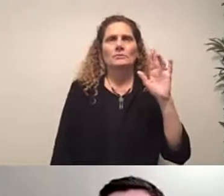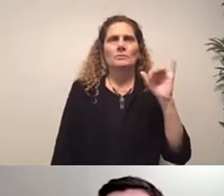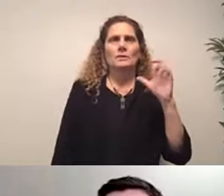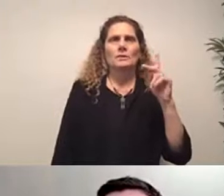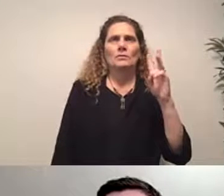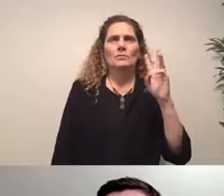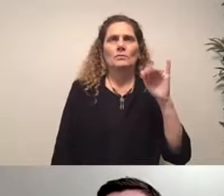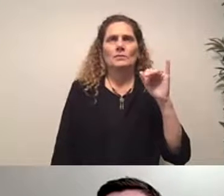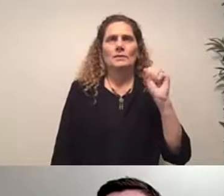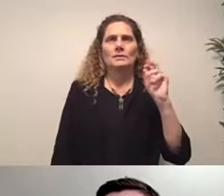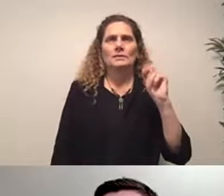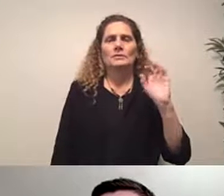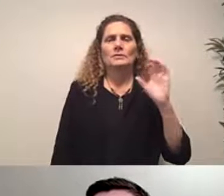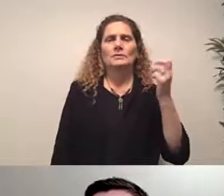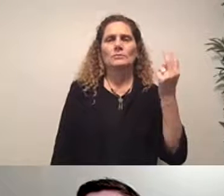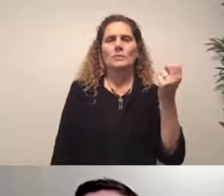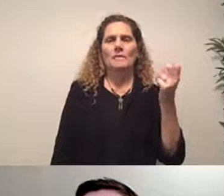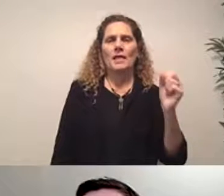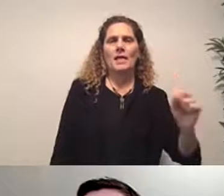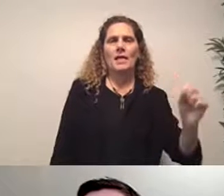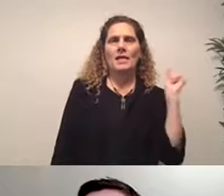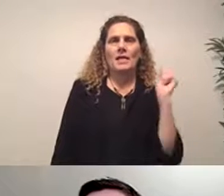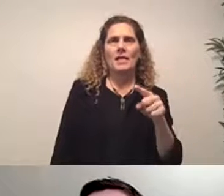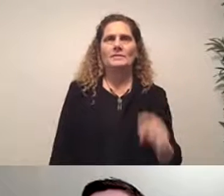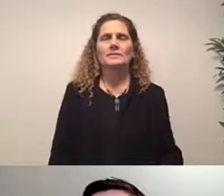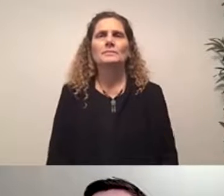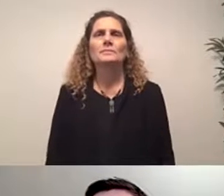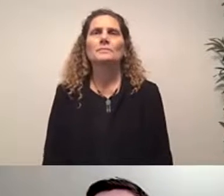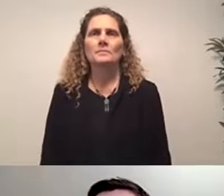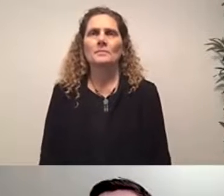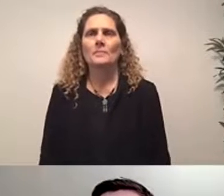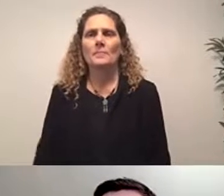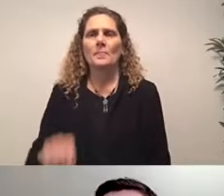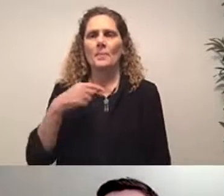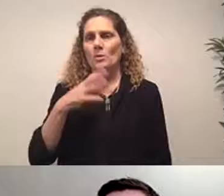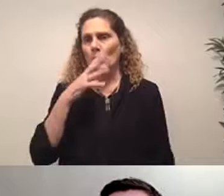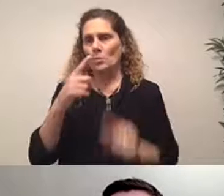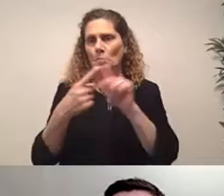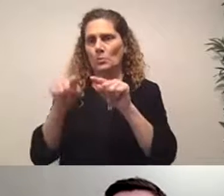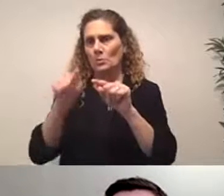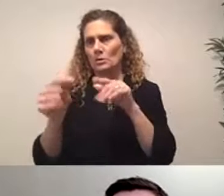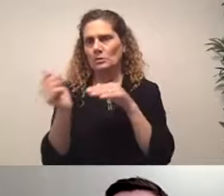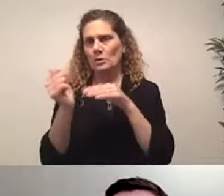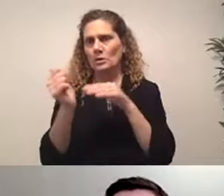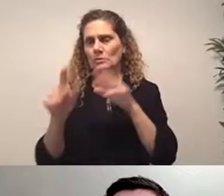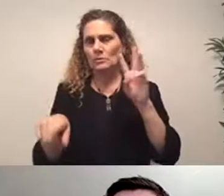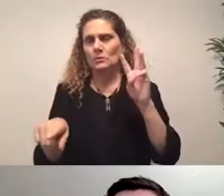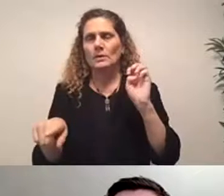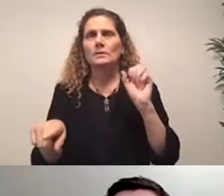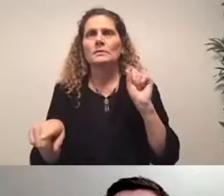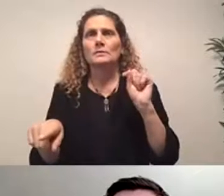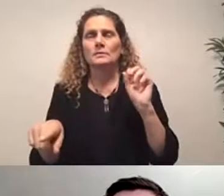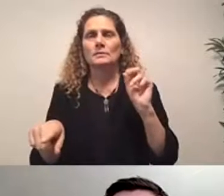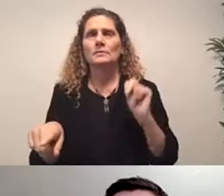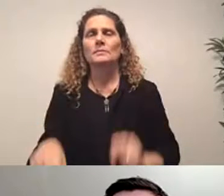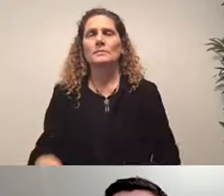Right now, healthcare systems are only vaccinating a few people in these first days of receiving the vaccine. For example, the VA received